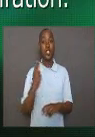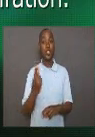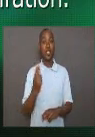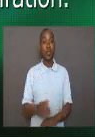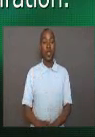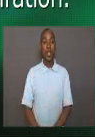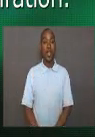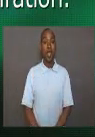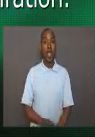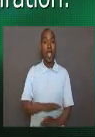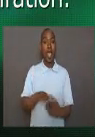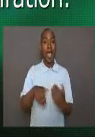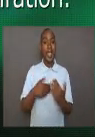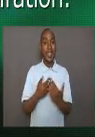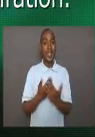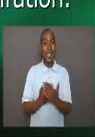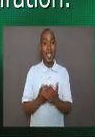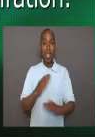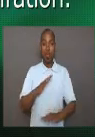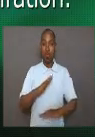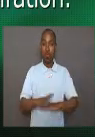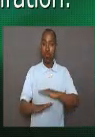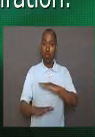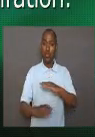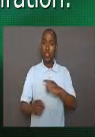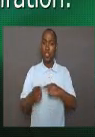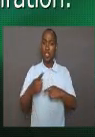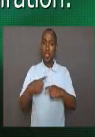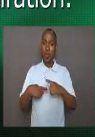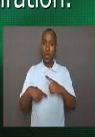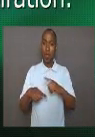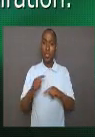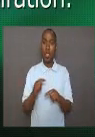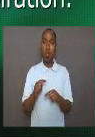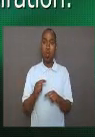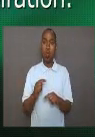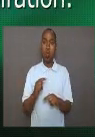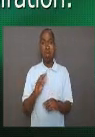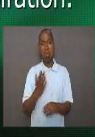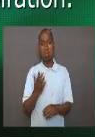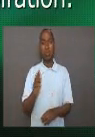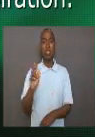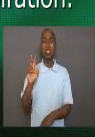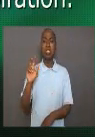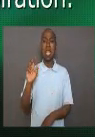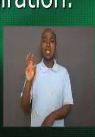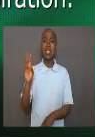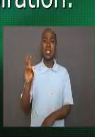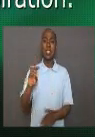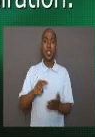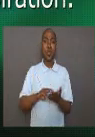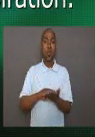The entire process yields approximately 36